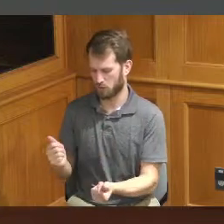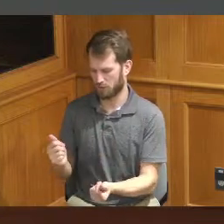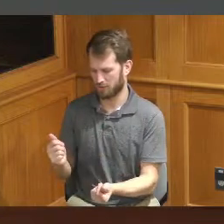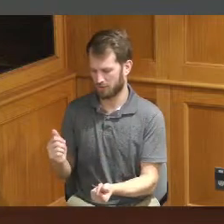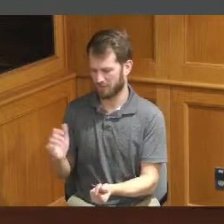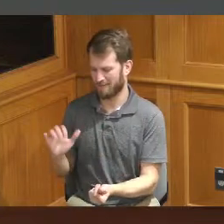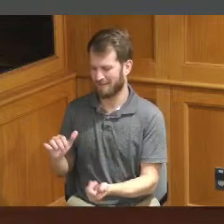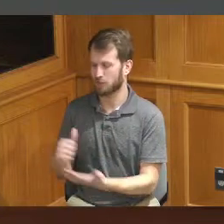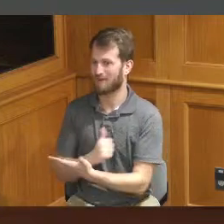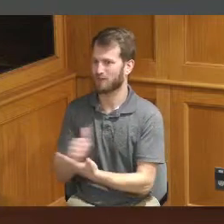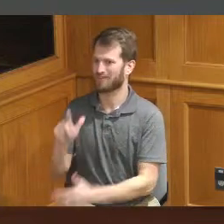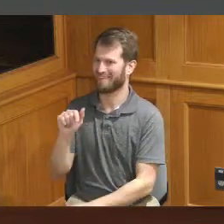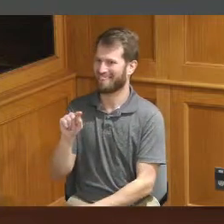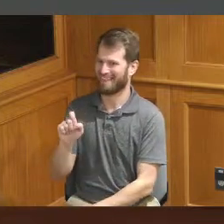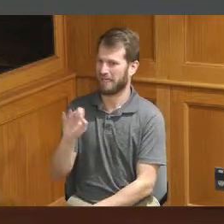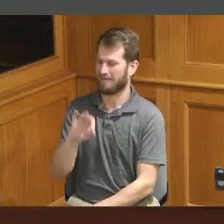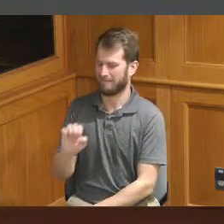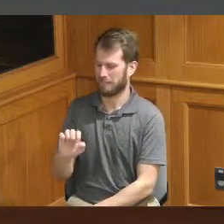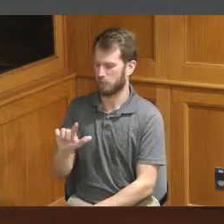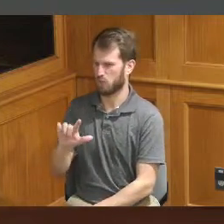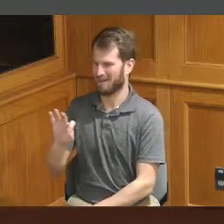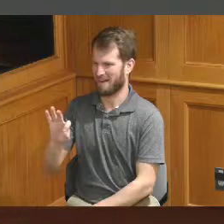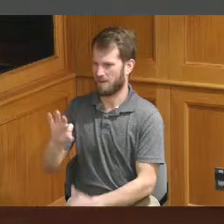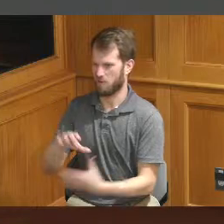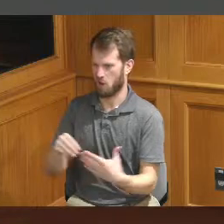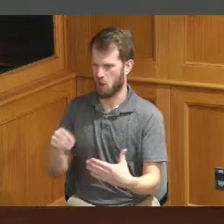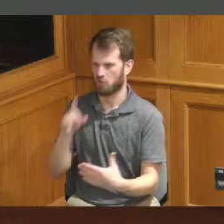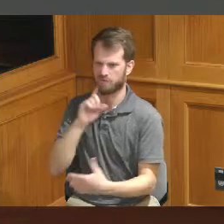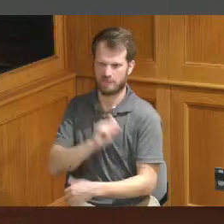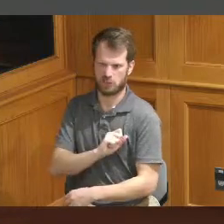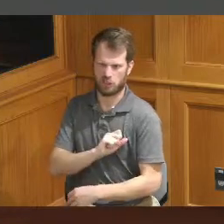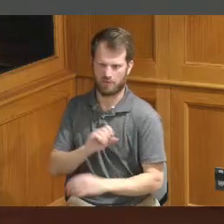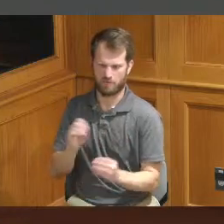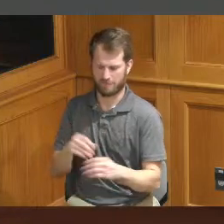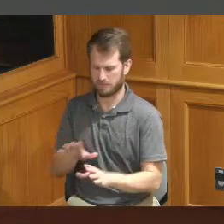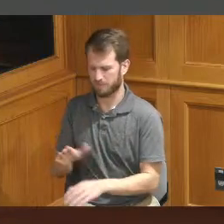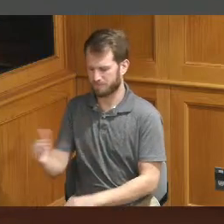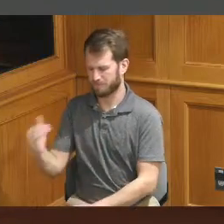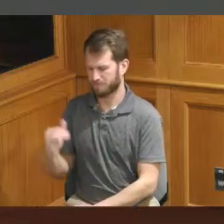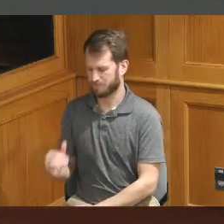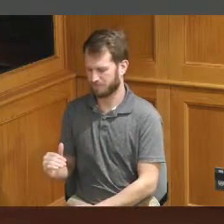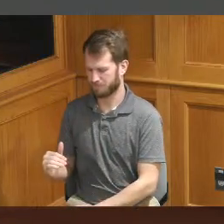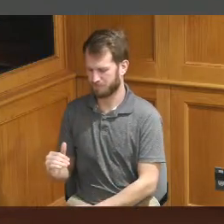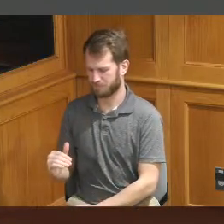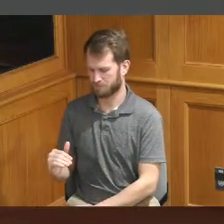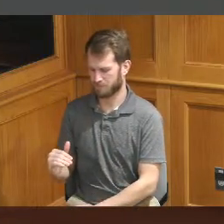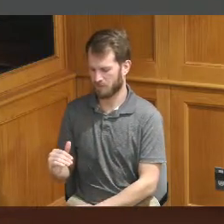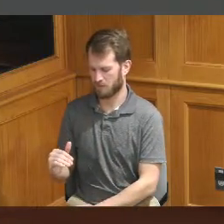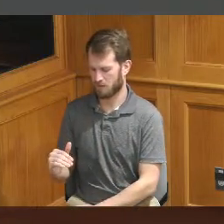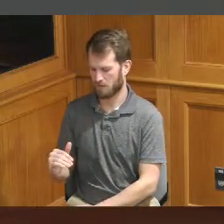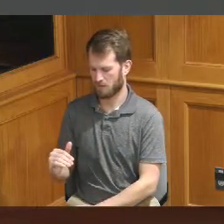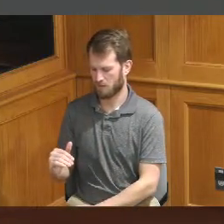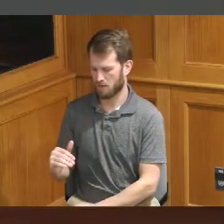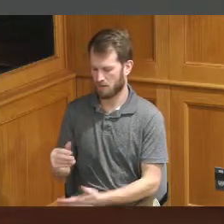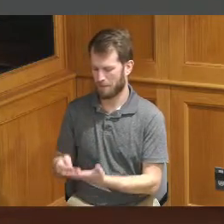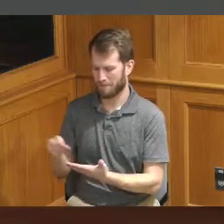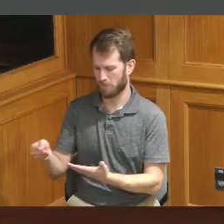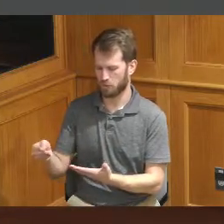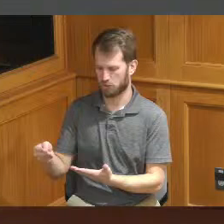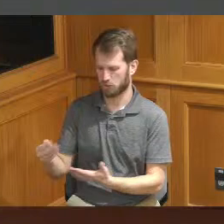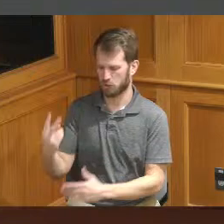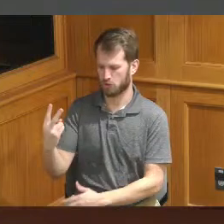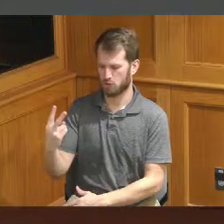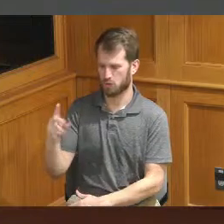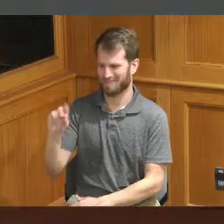actually a credit card late fee of $29 in the sheriff's office. Item number 17 is the purchase of 2